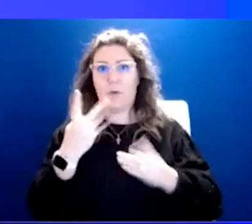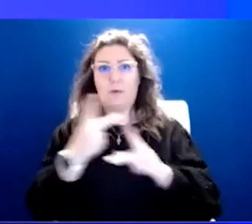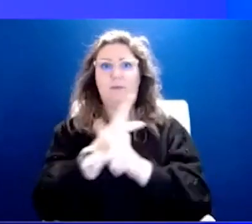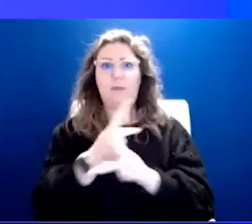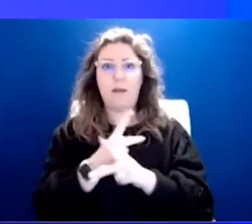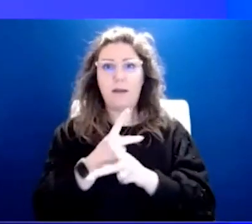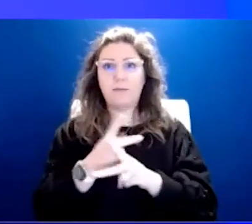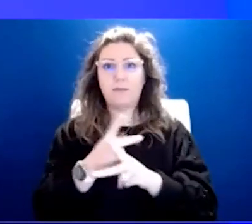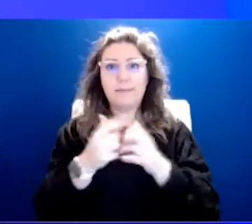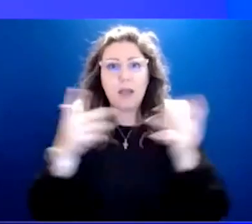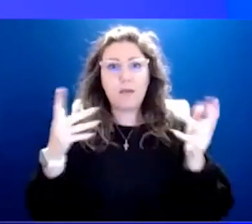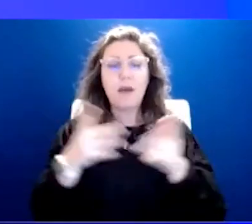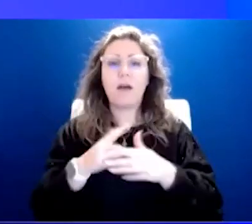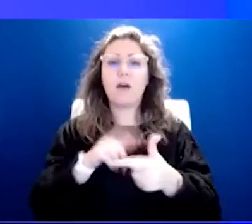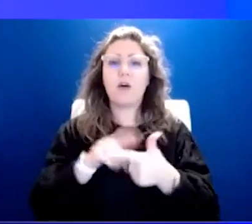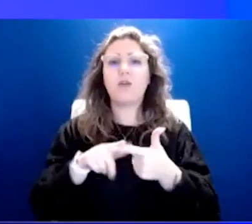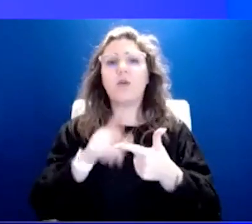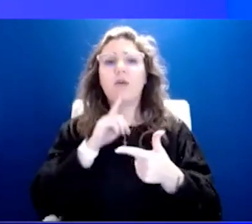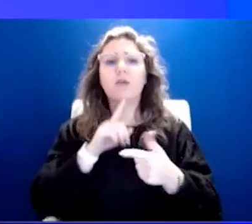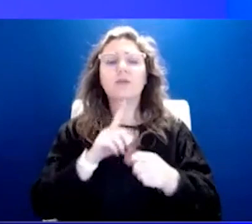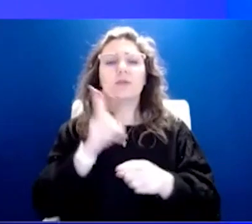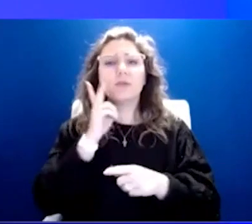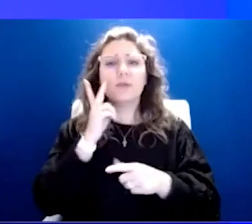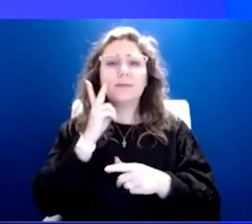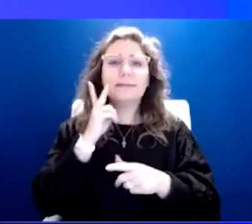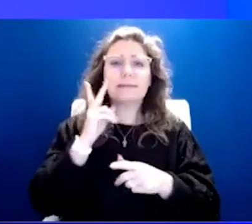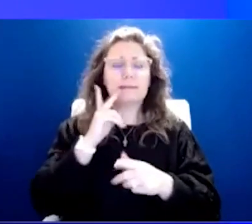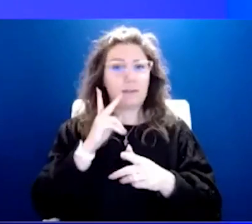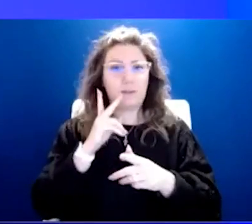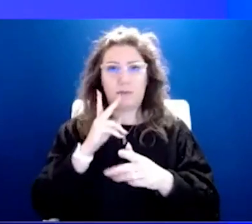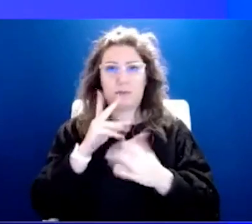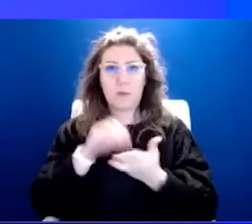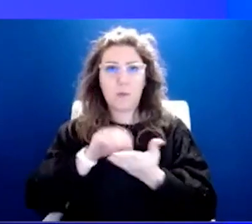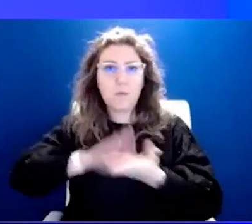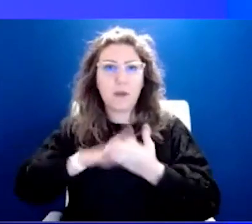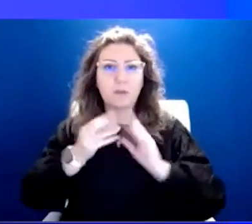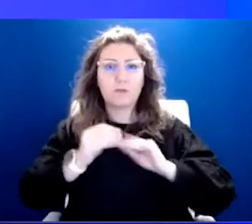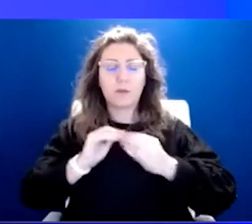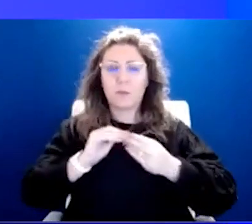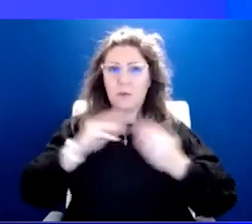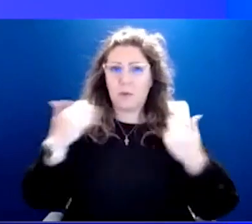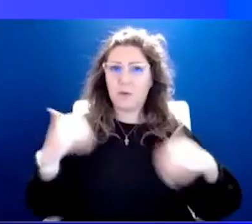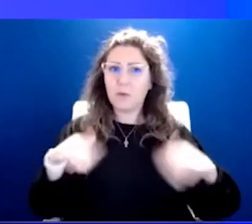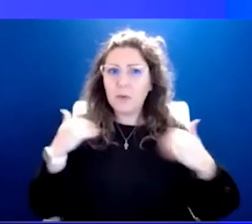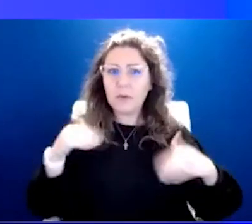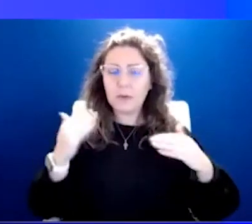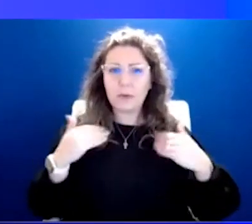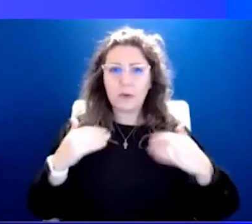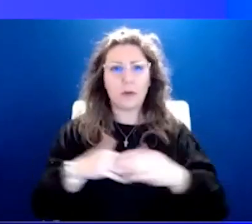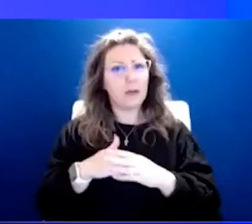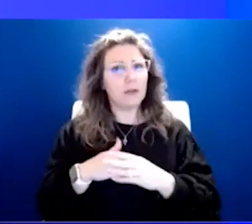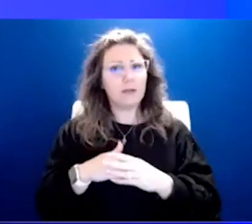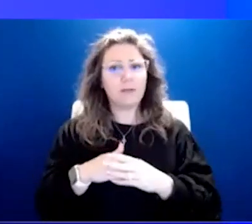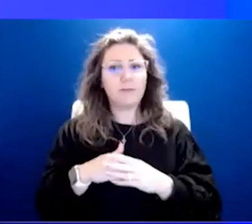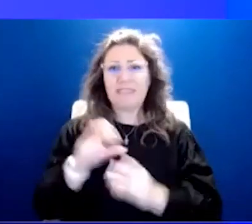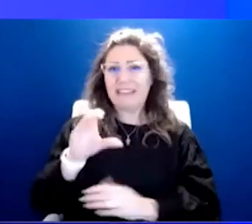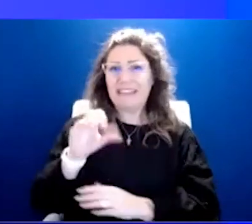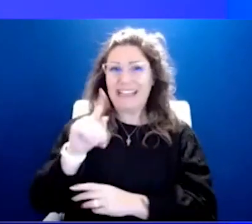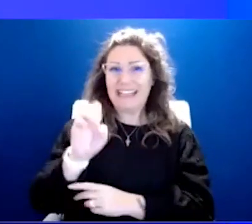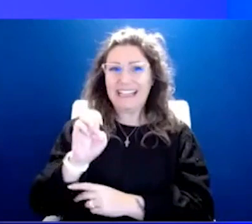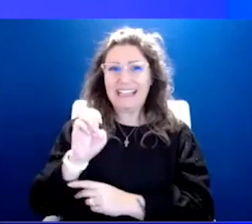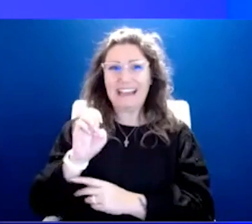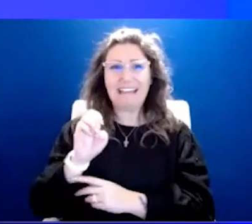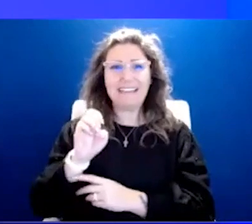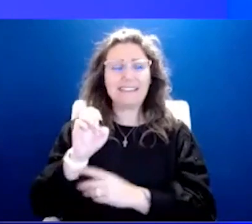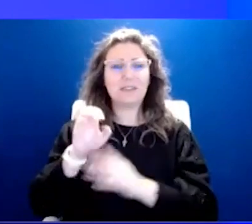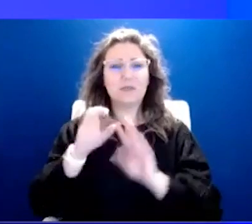seen record numbers of cases that are really astonishing. The case rates, our case diagnosis rates, about